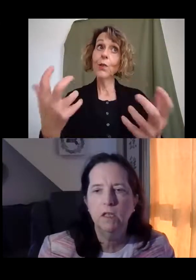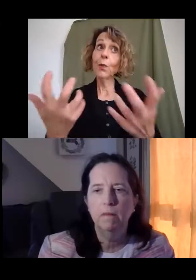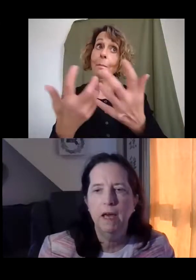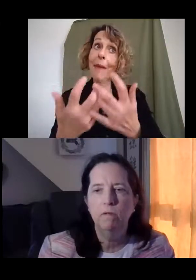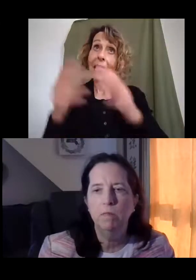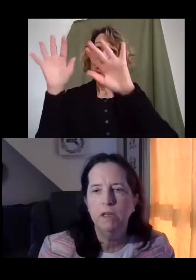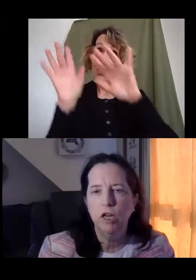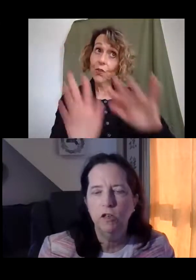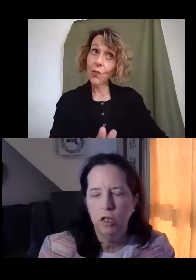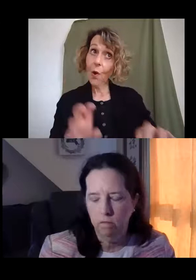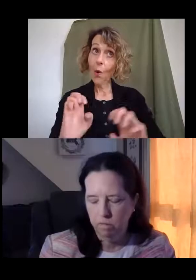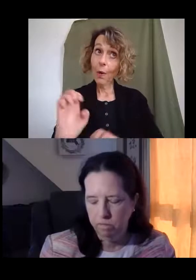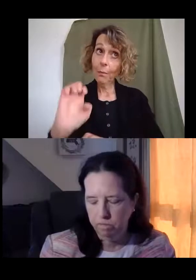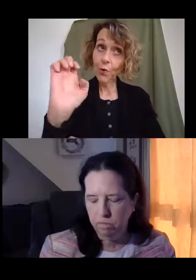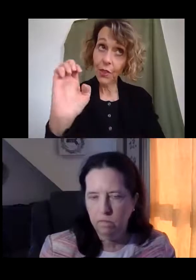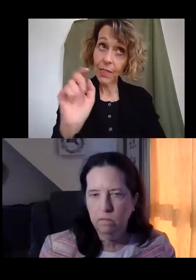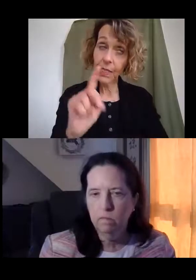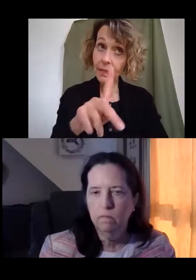bus stop that will be changing.